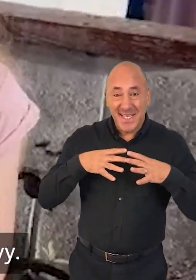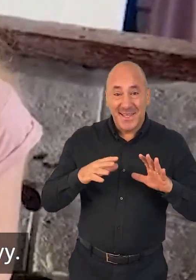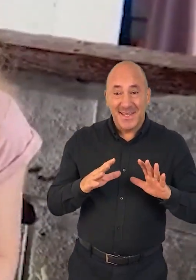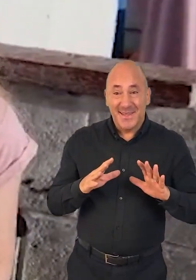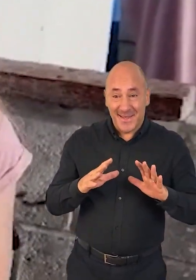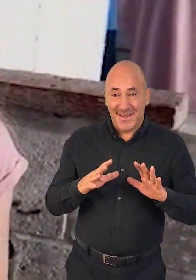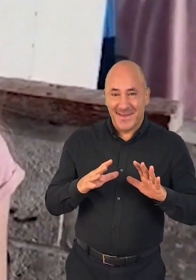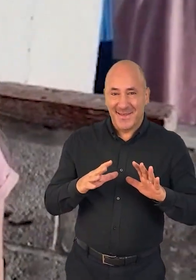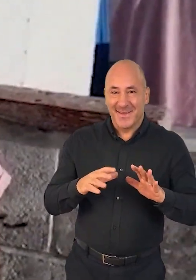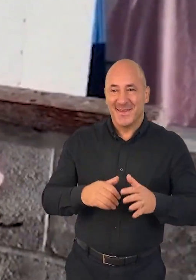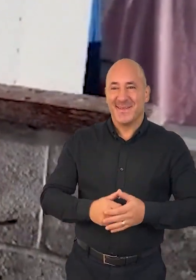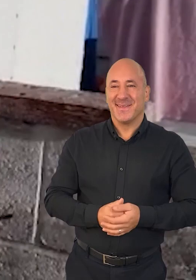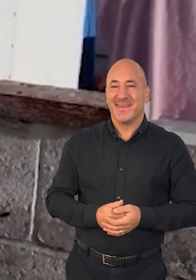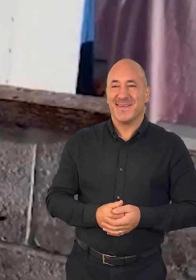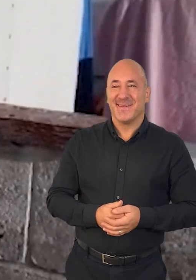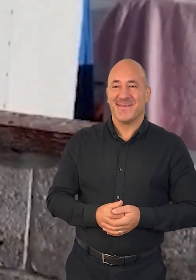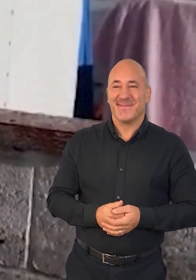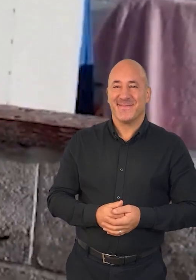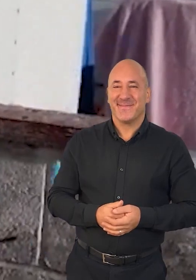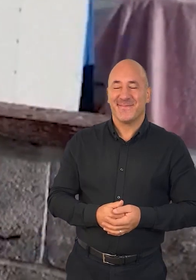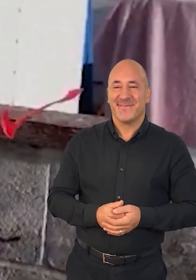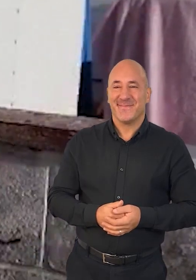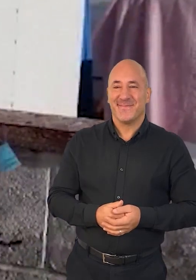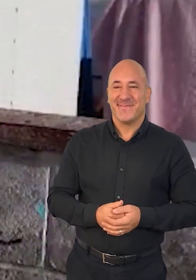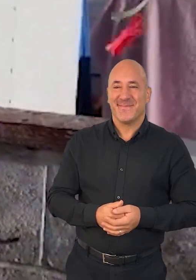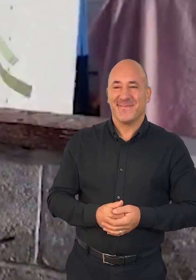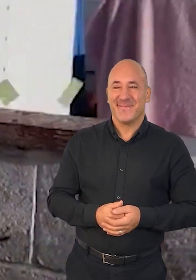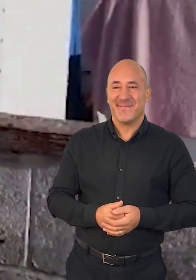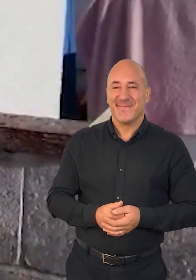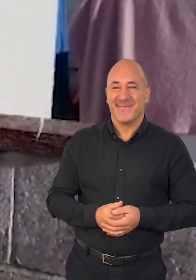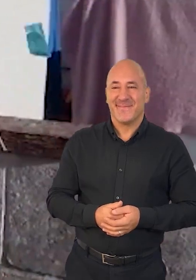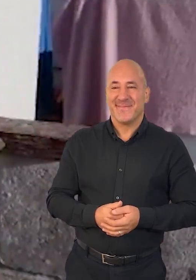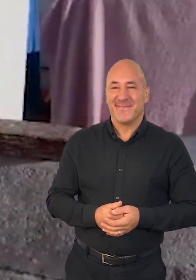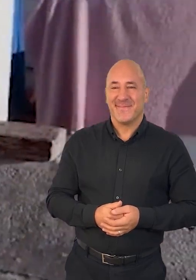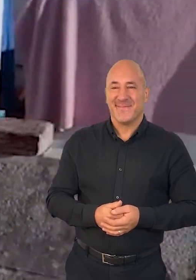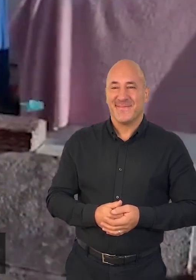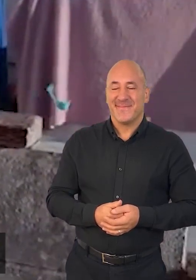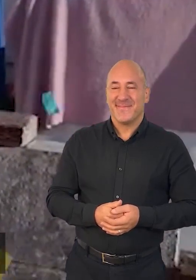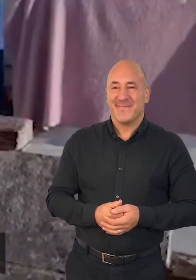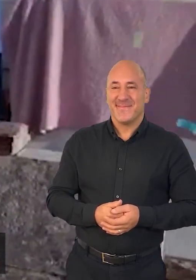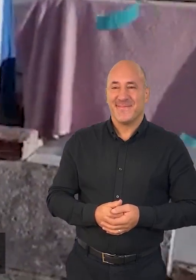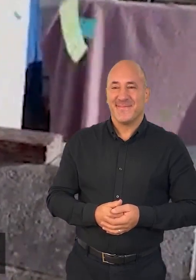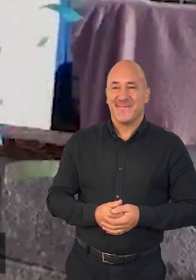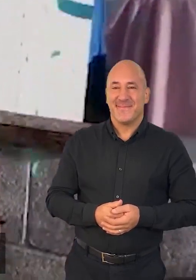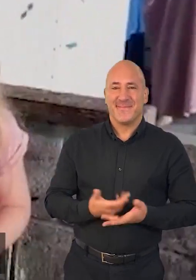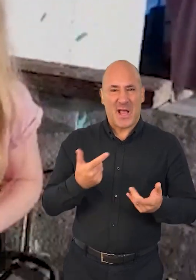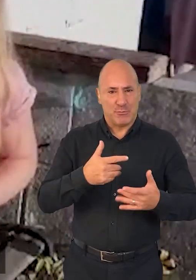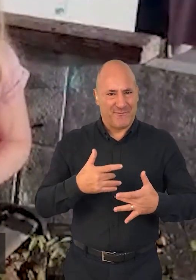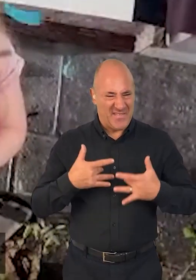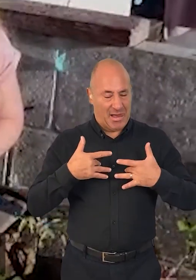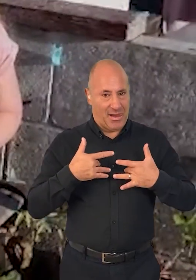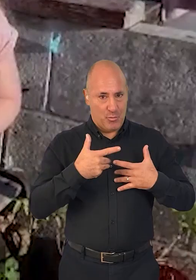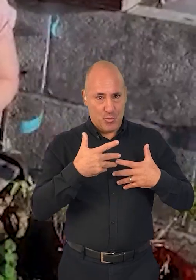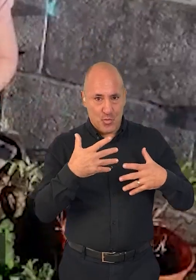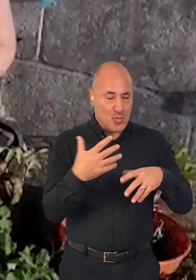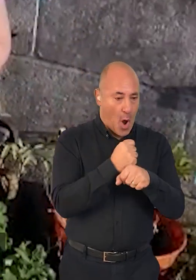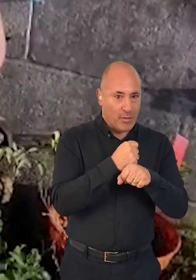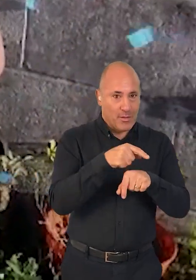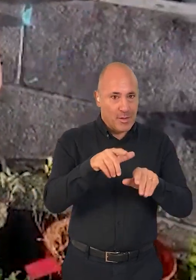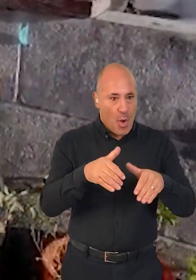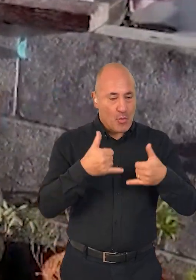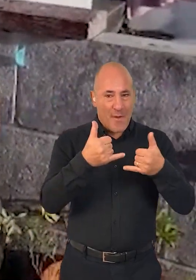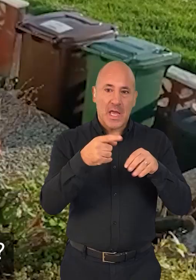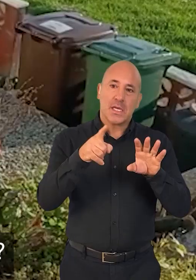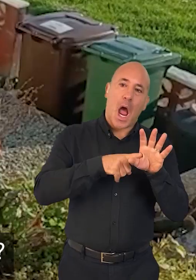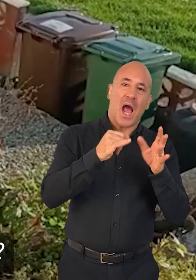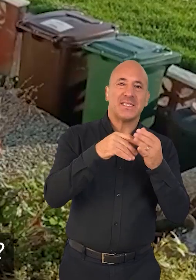Ivy. You ready? Yeah. Woo! So, Ivy, how do you feel